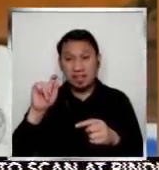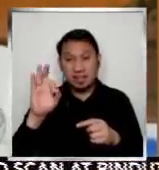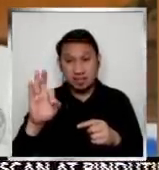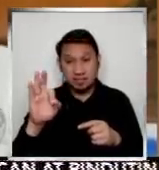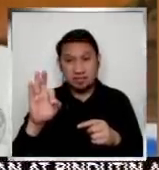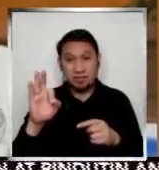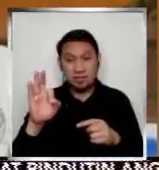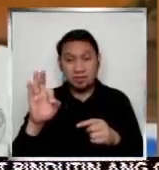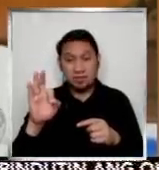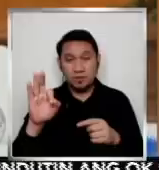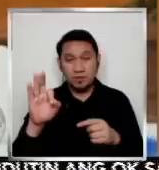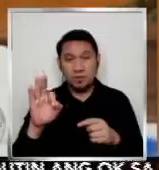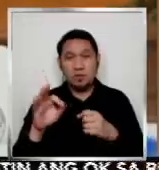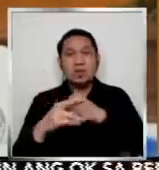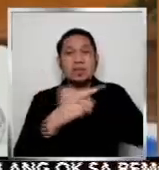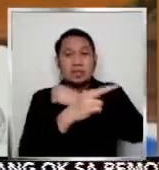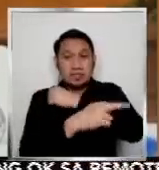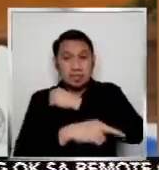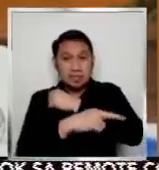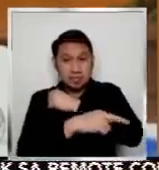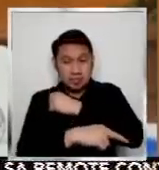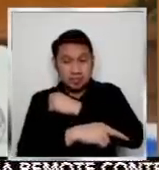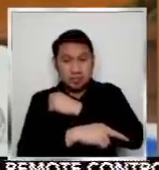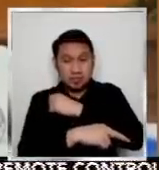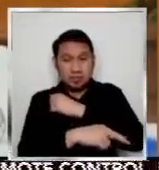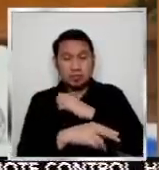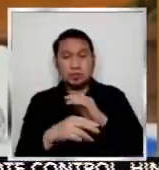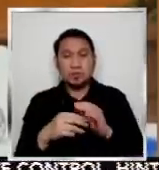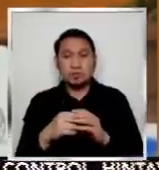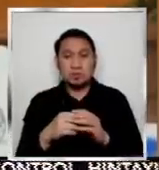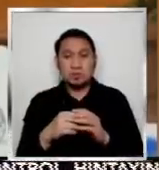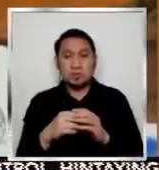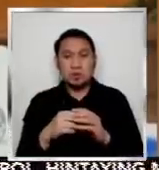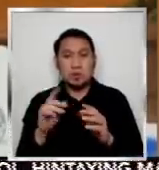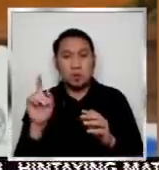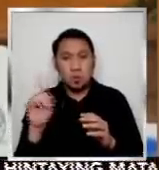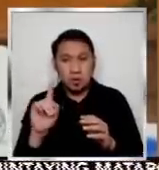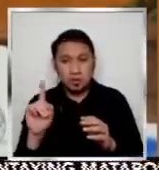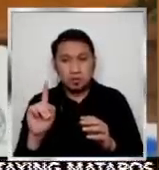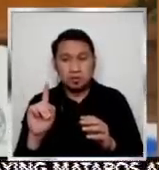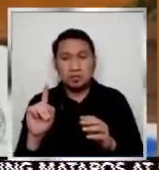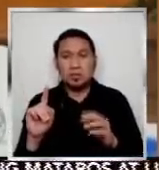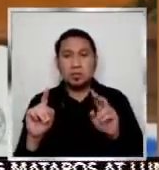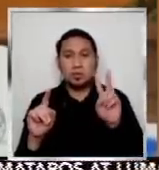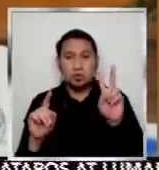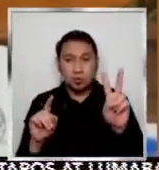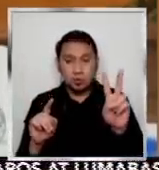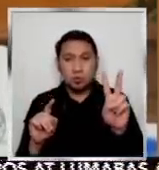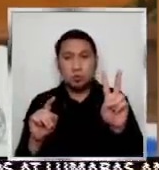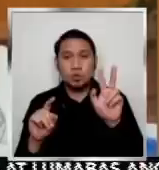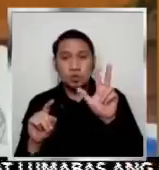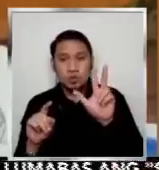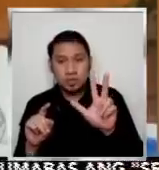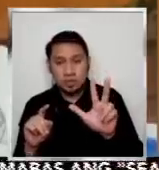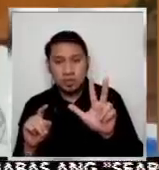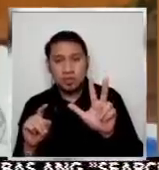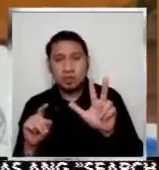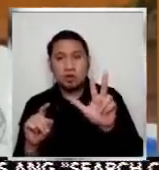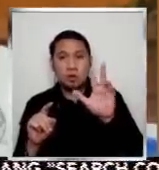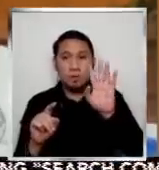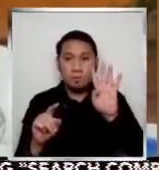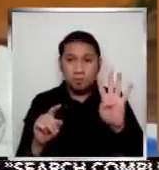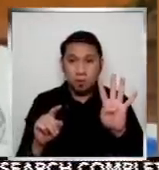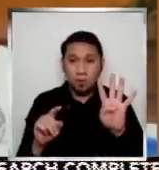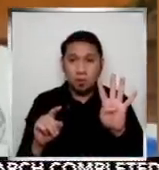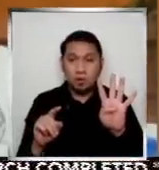the regions that would remain under GCQ will be regions 2, 3, 4,